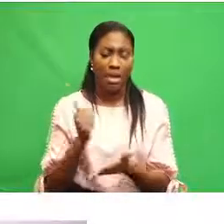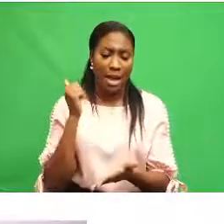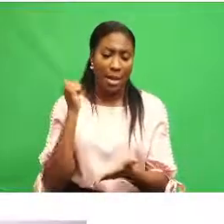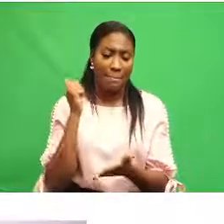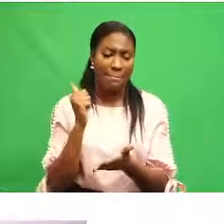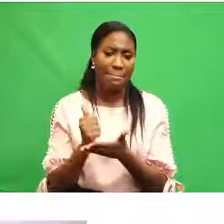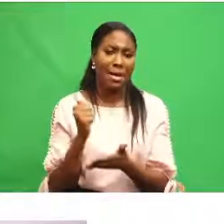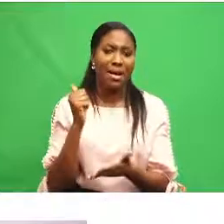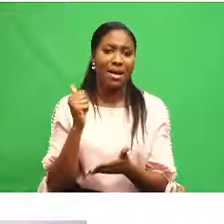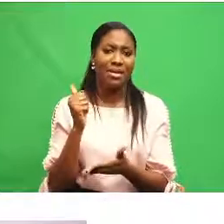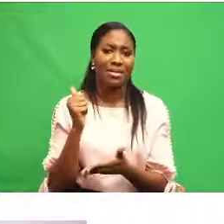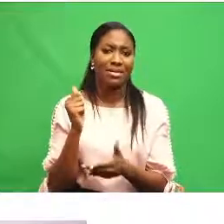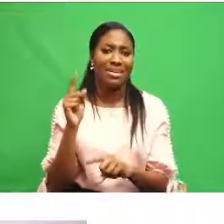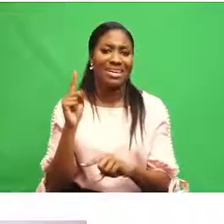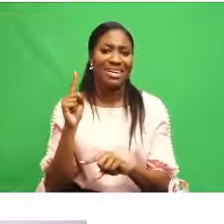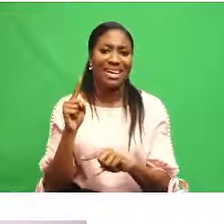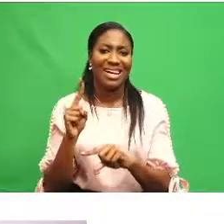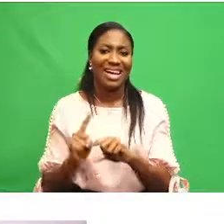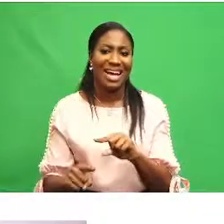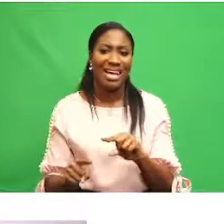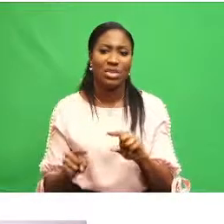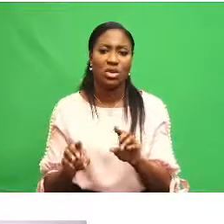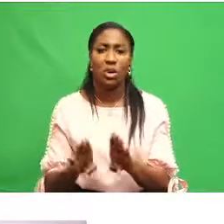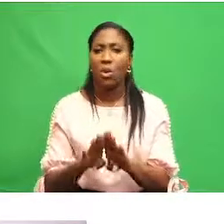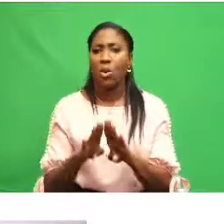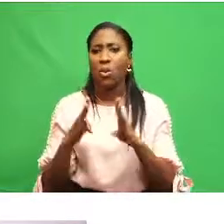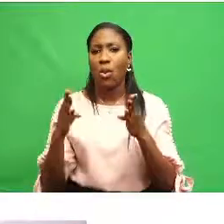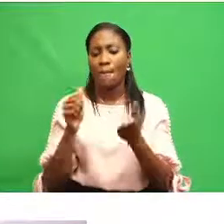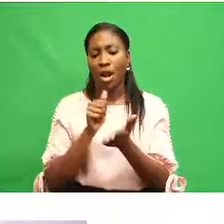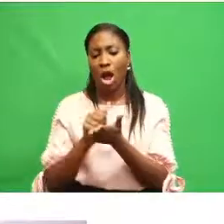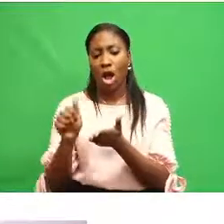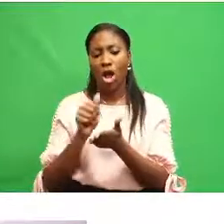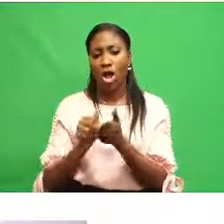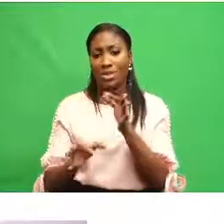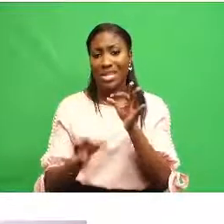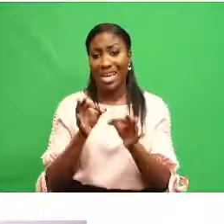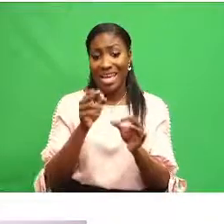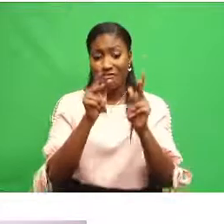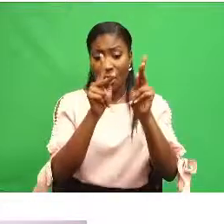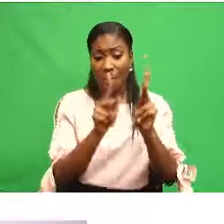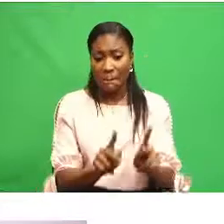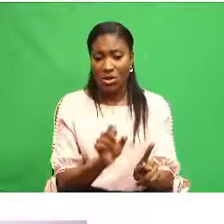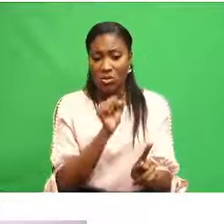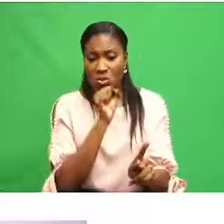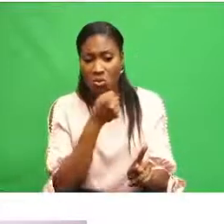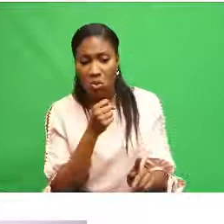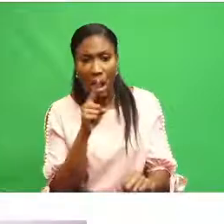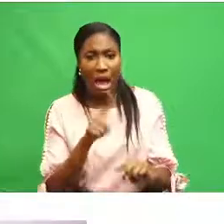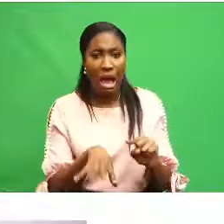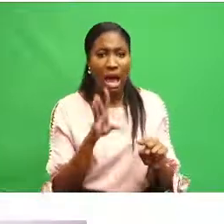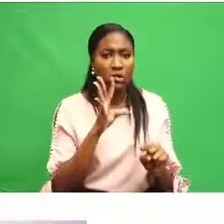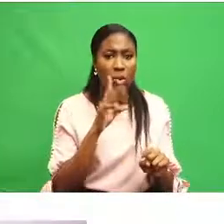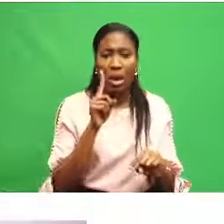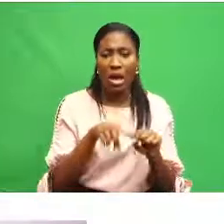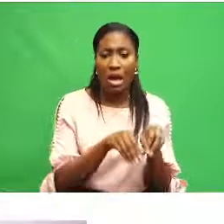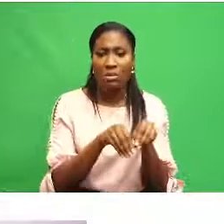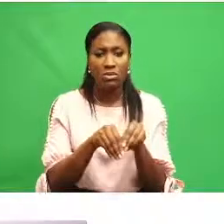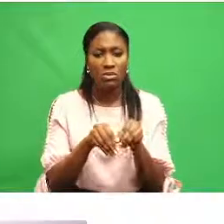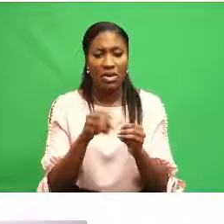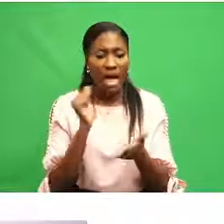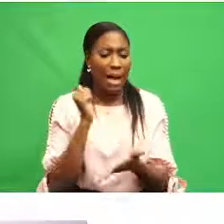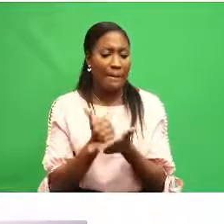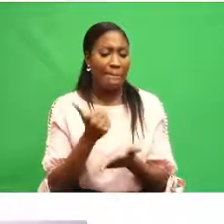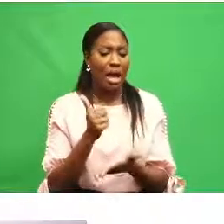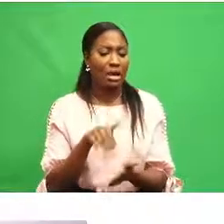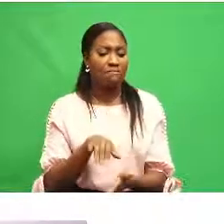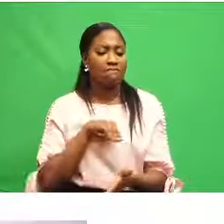to open an account for someone who is incoherent. Right? So they have strict conditionalities for opening an